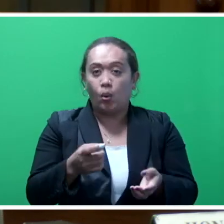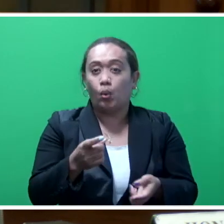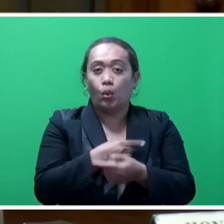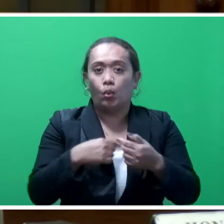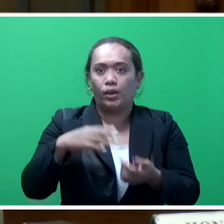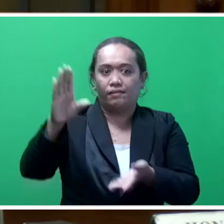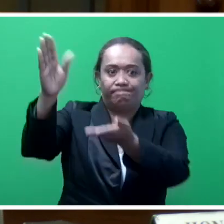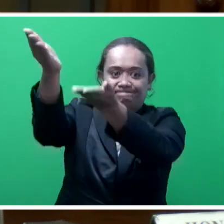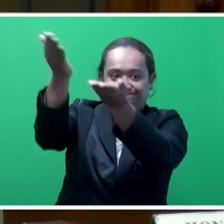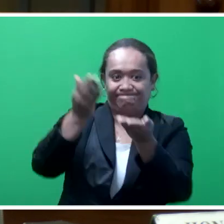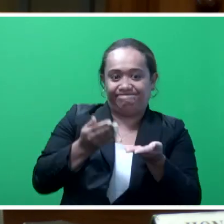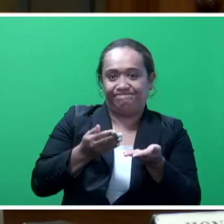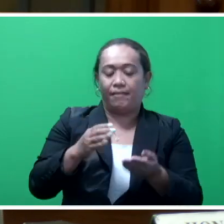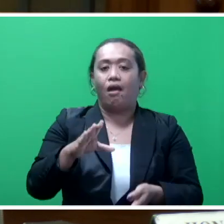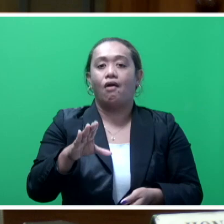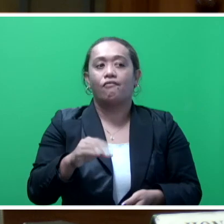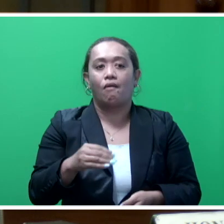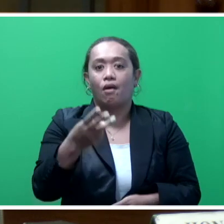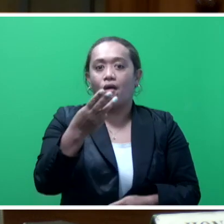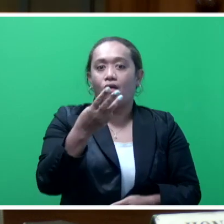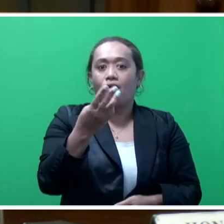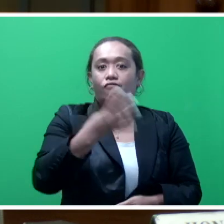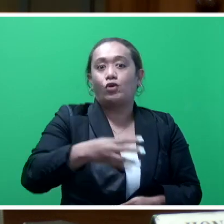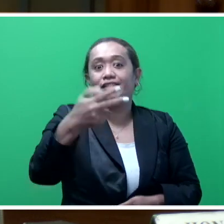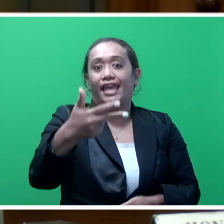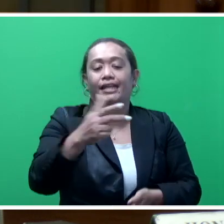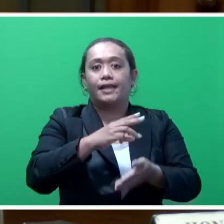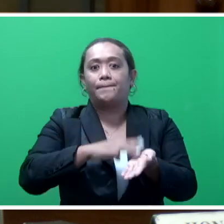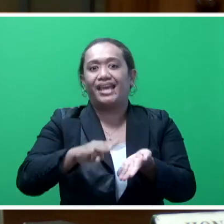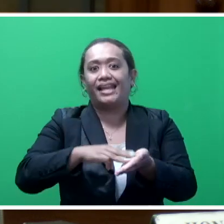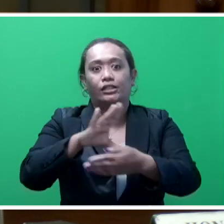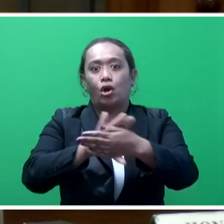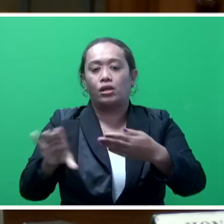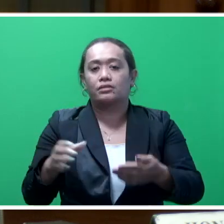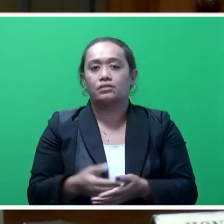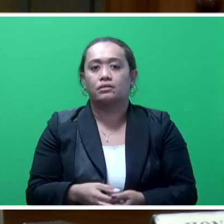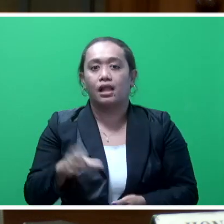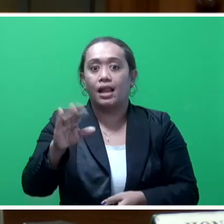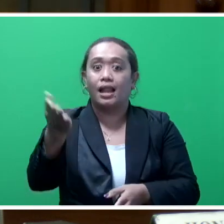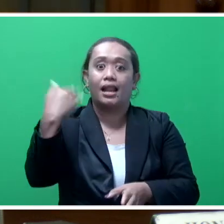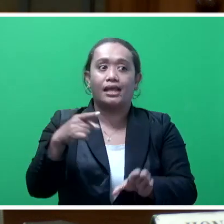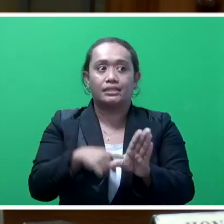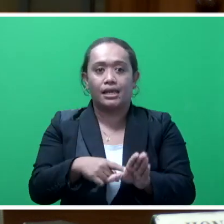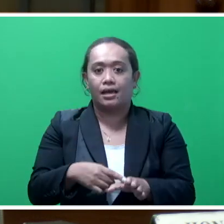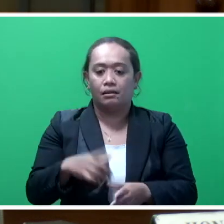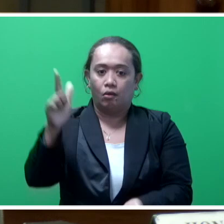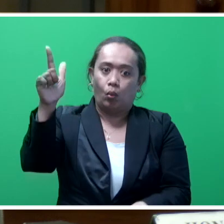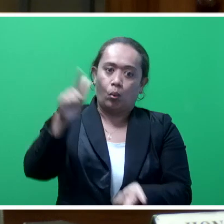of lamb meat every year. On a good year. Last year it went down to $40